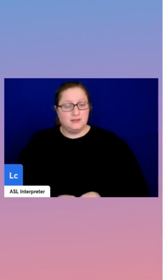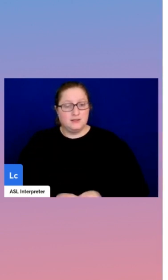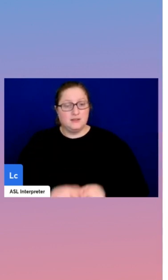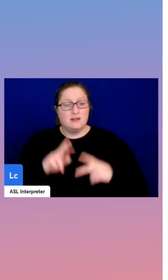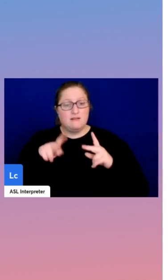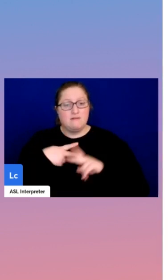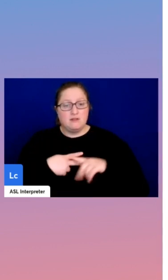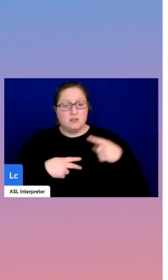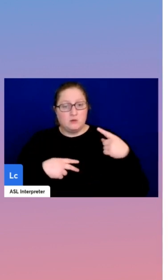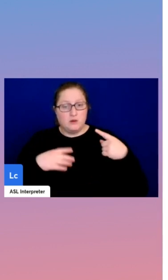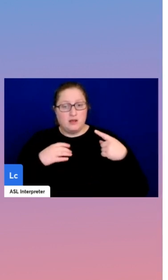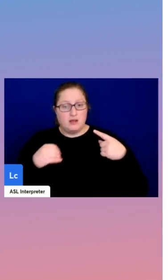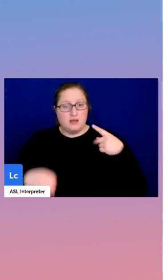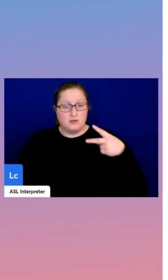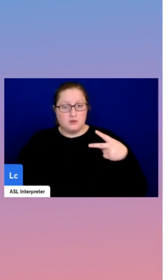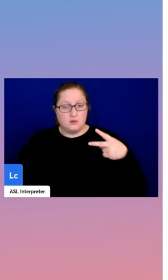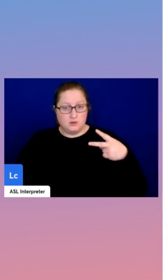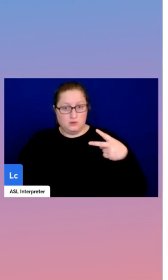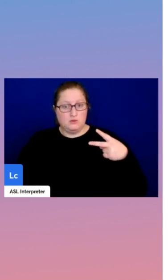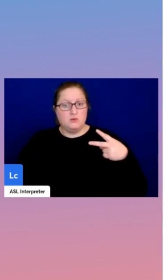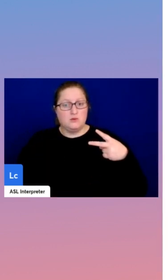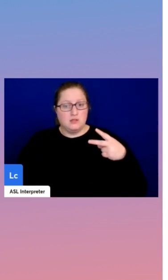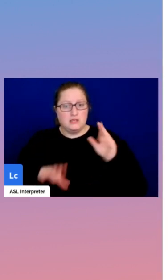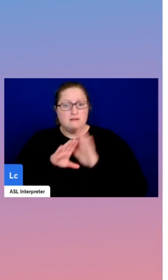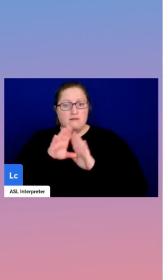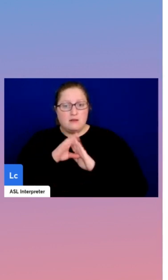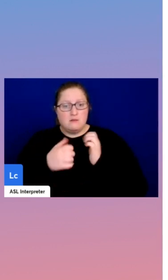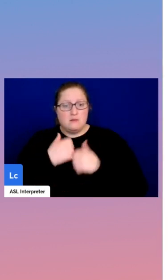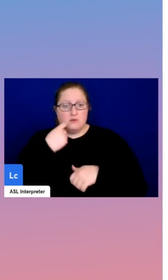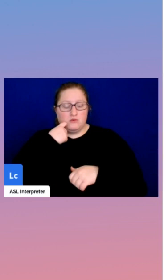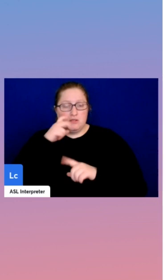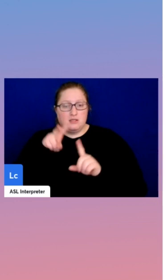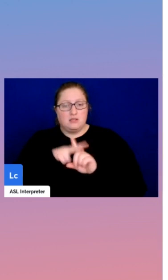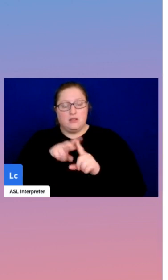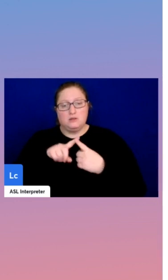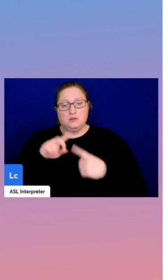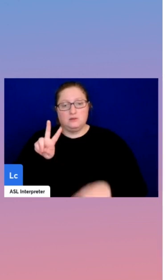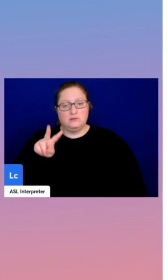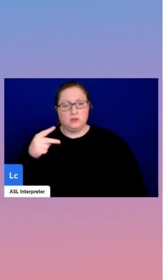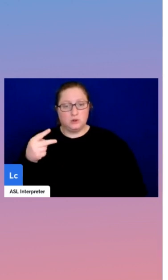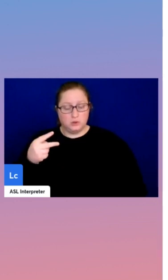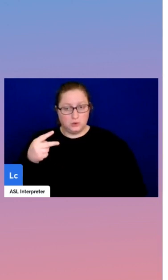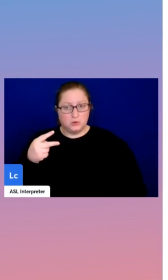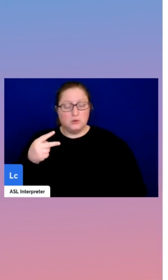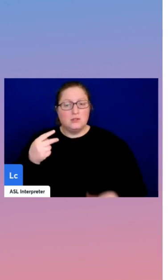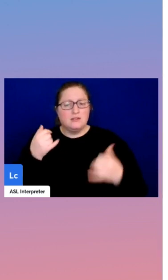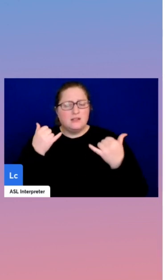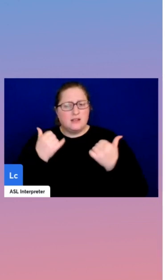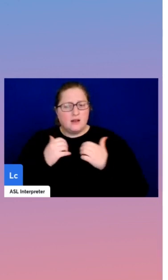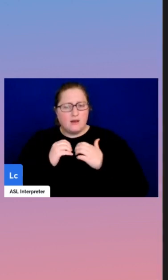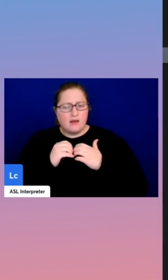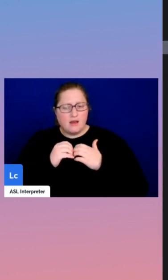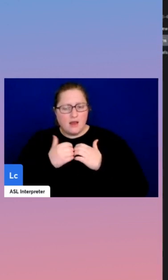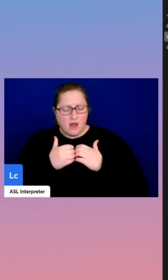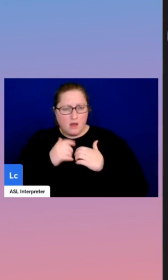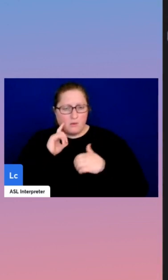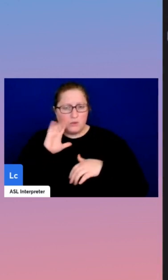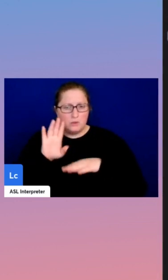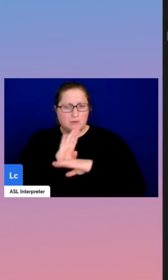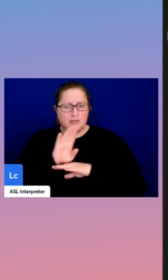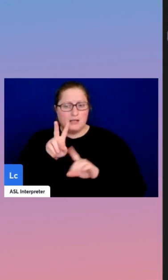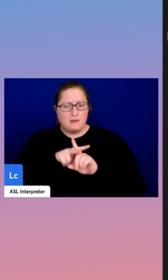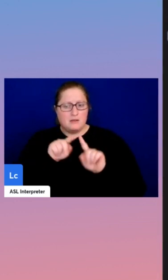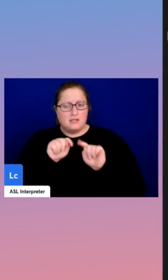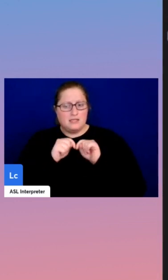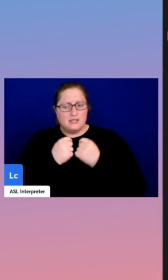version 2. We have the channel's development and latest assigned to the version 2. And now, how would your business and application teams consume